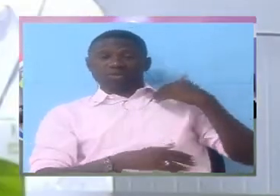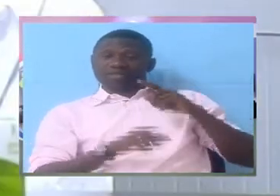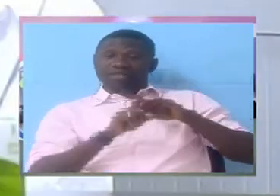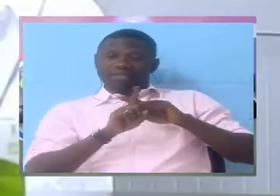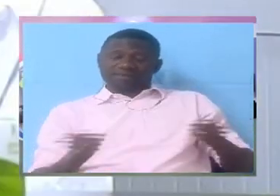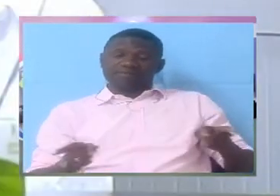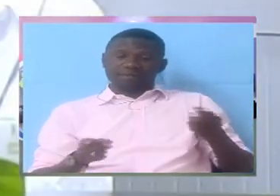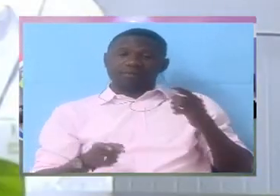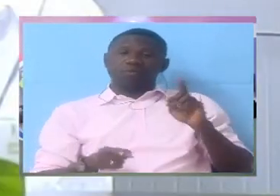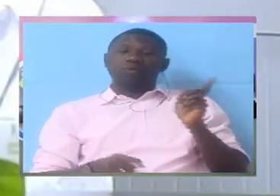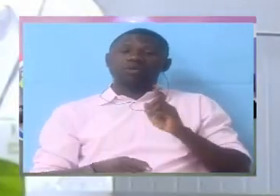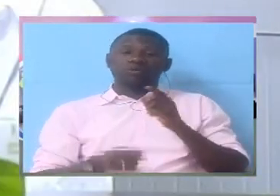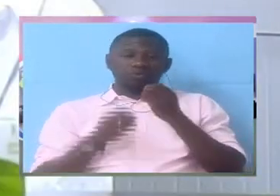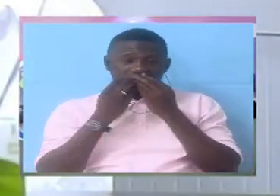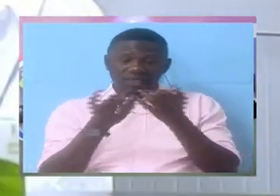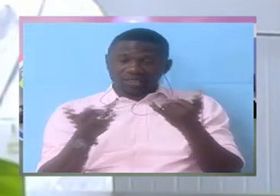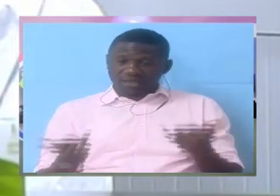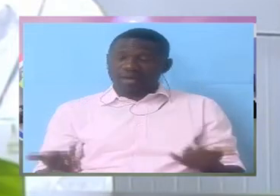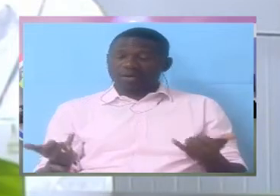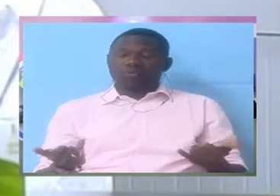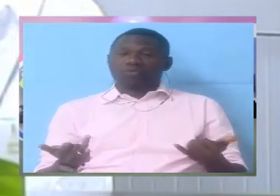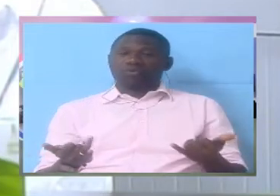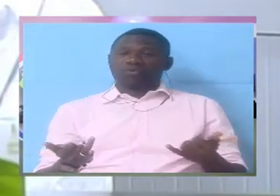You told us